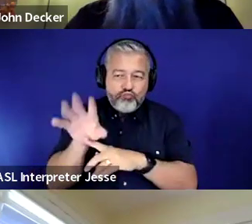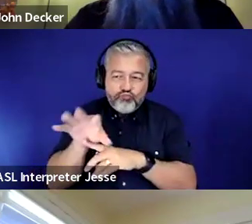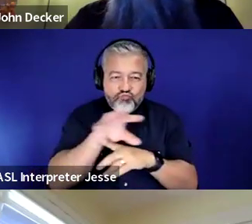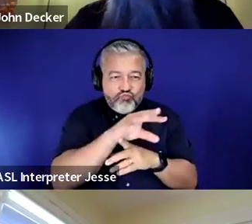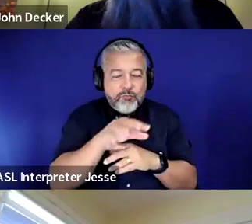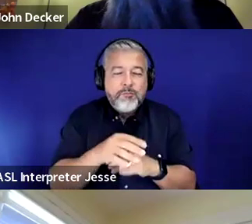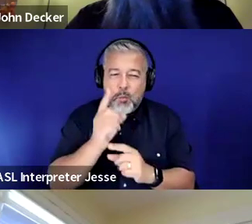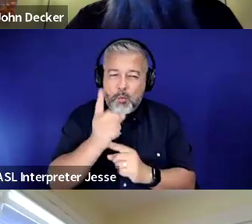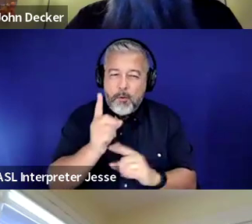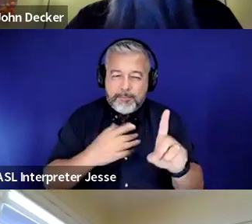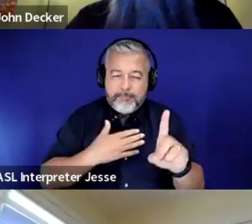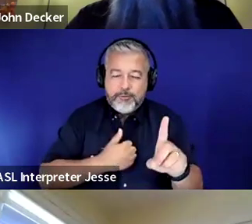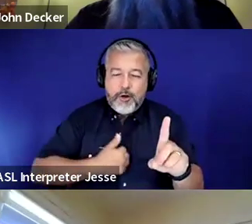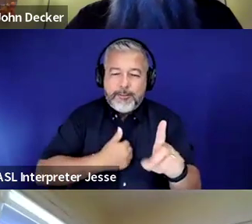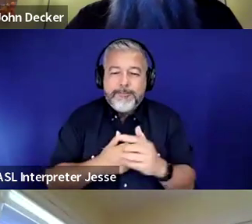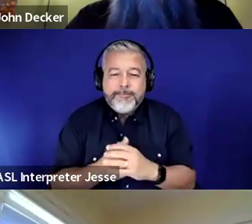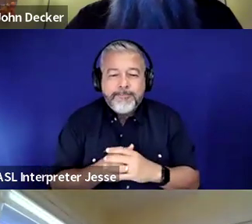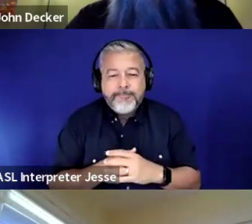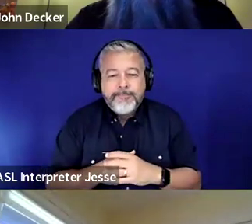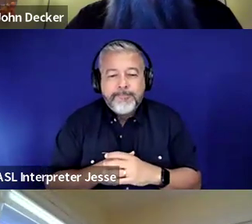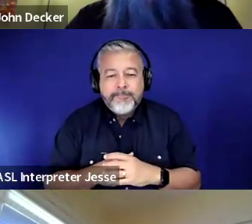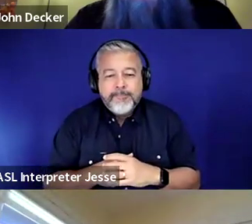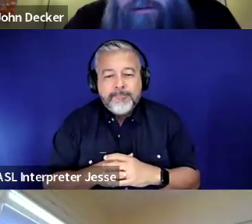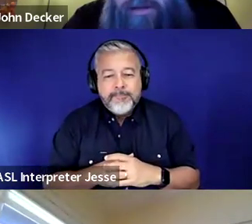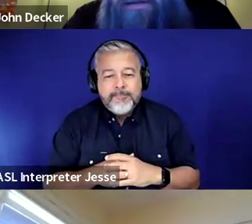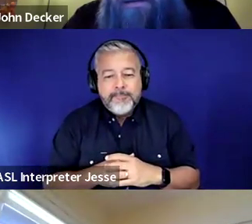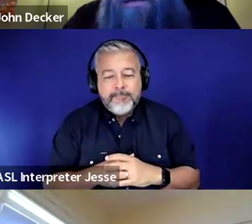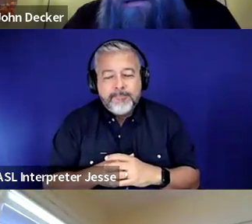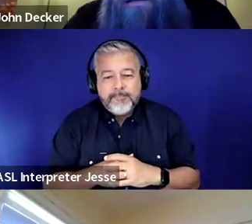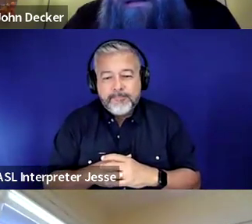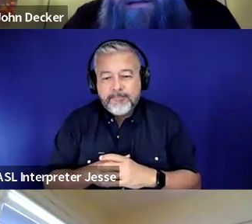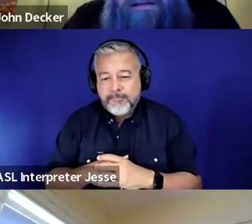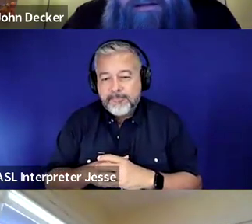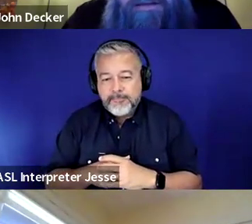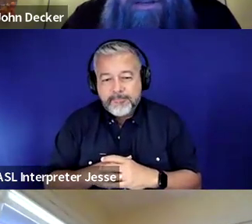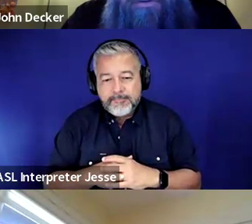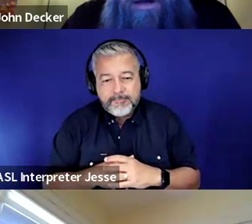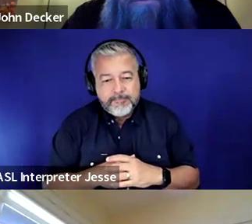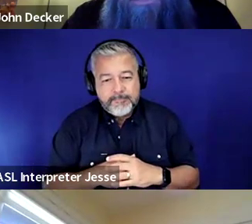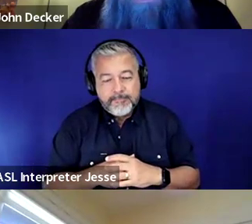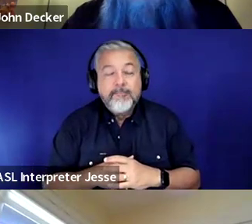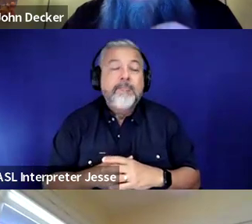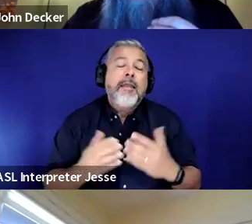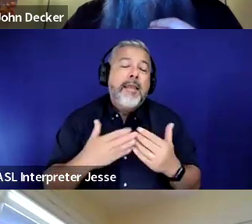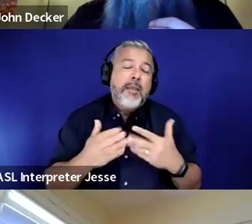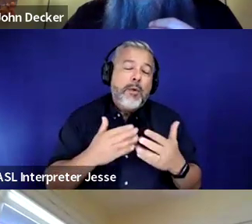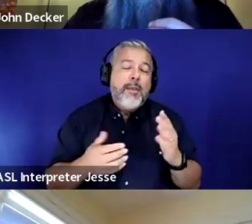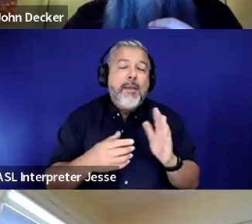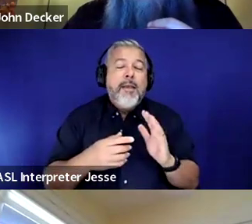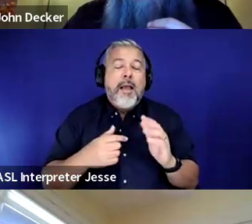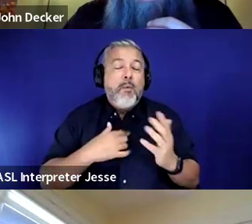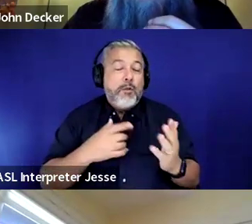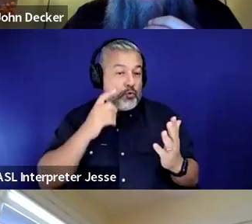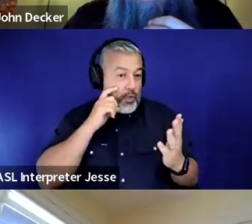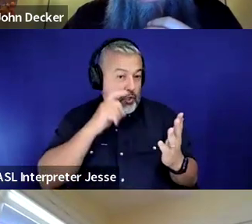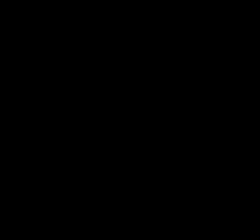Sorry, 1 second here. Try sharing my screen again. All right. So first, I just want to acknowledge all of